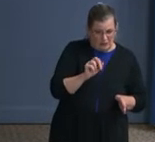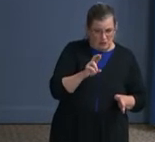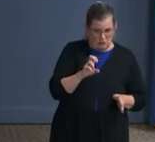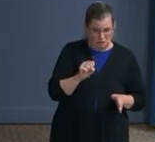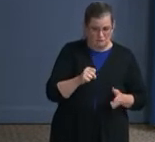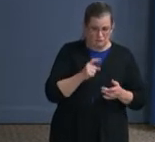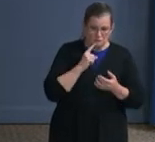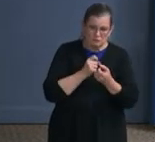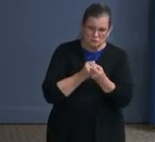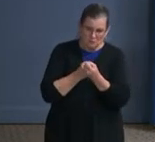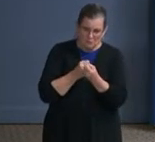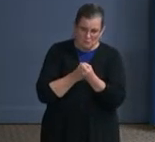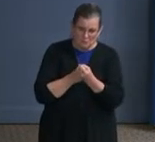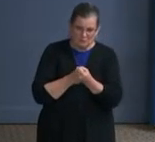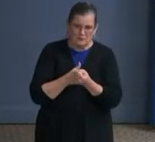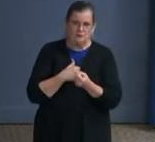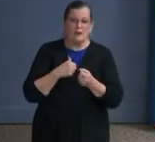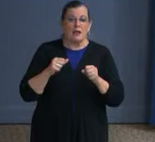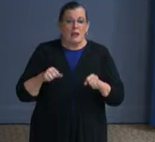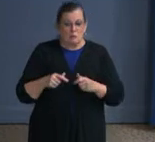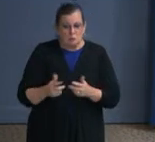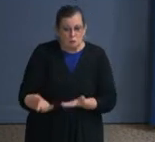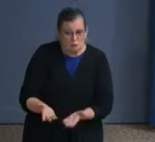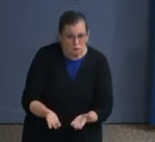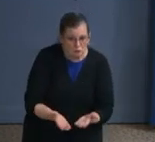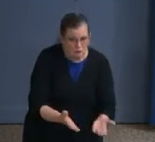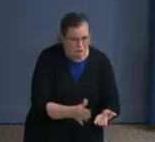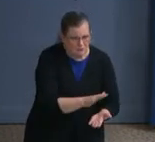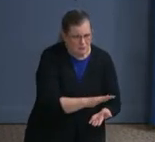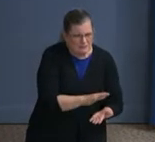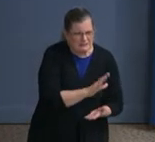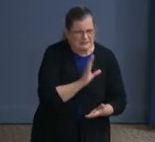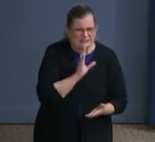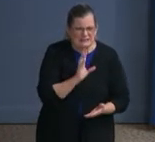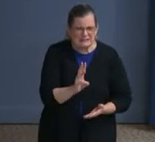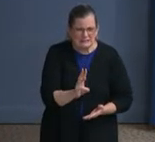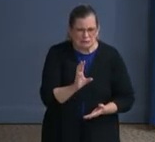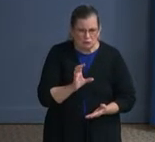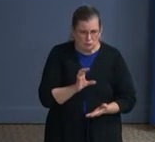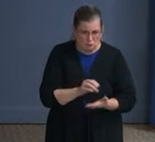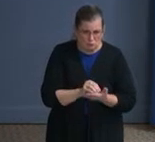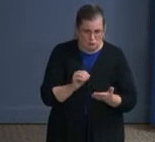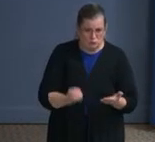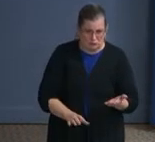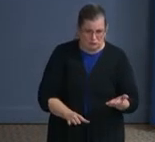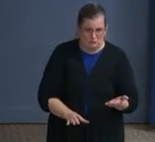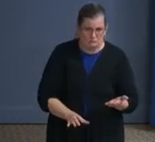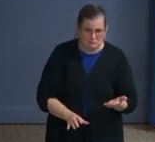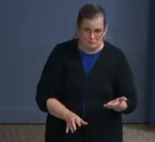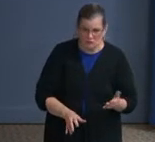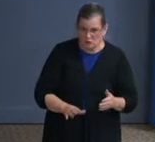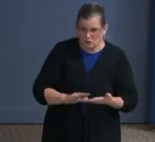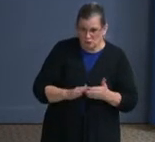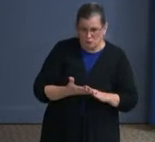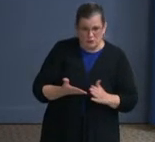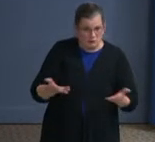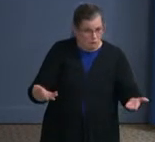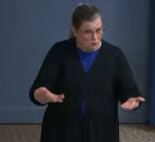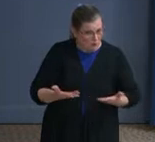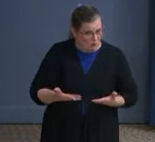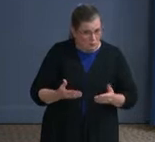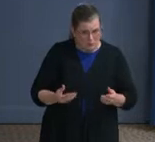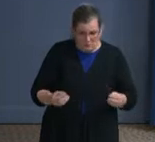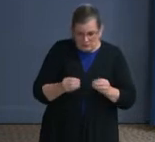we have the capacity to serve approximately 600 students. The community is welcome to get more